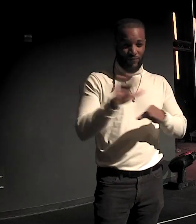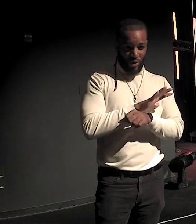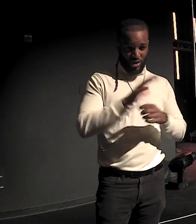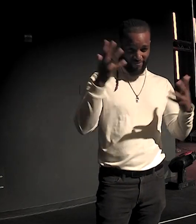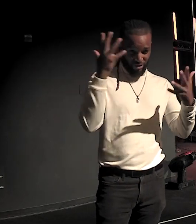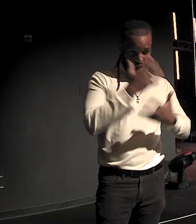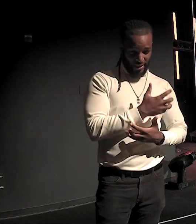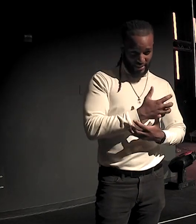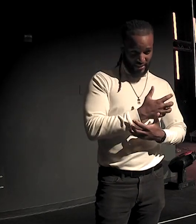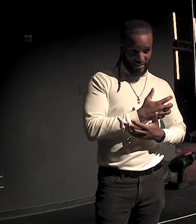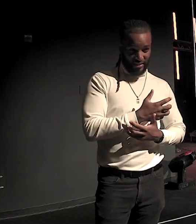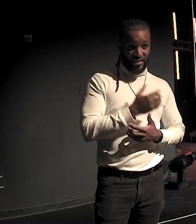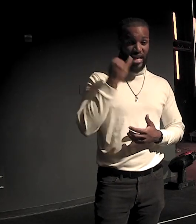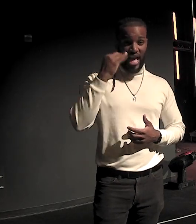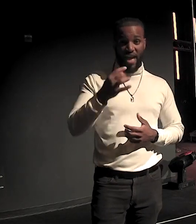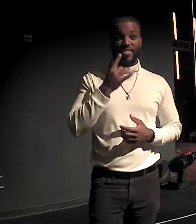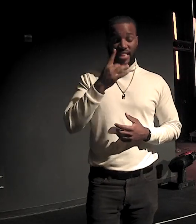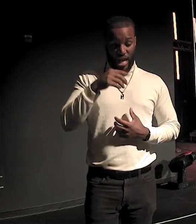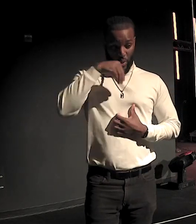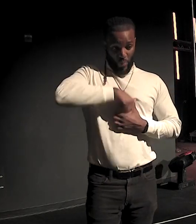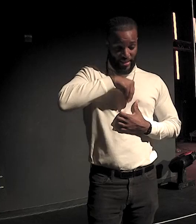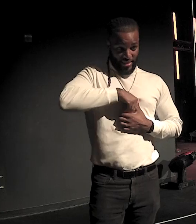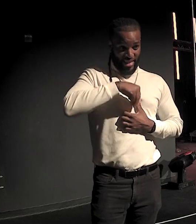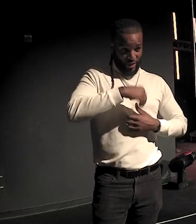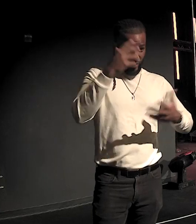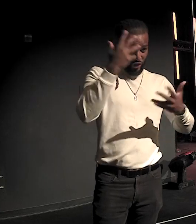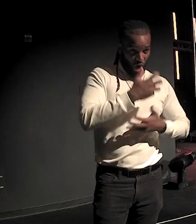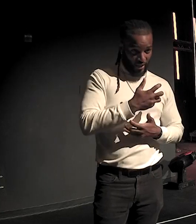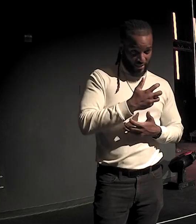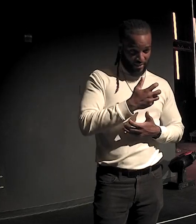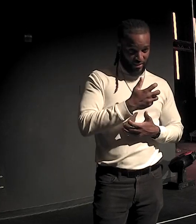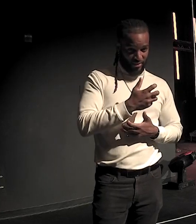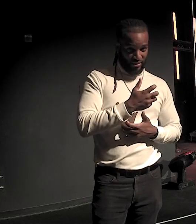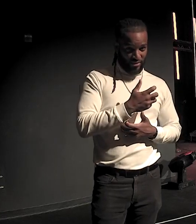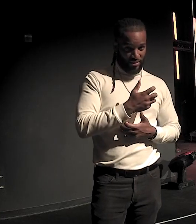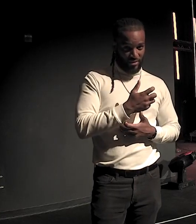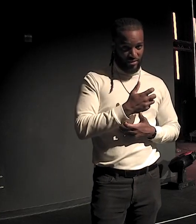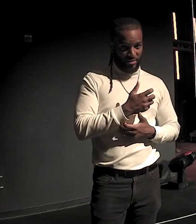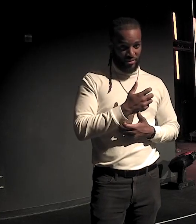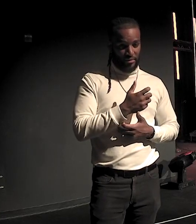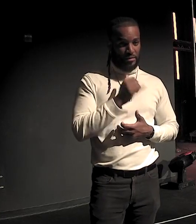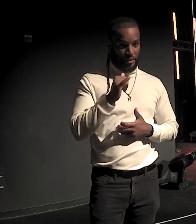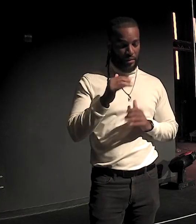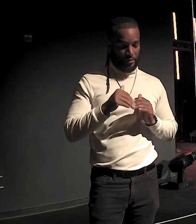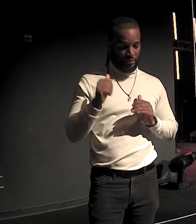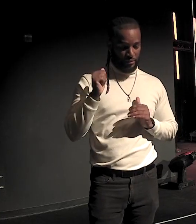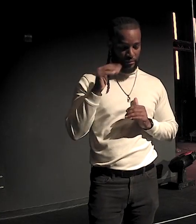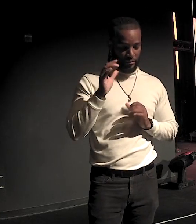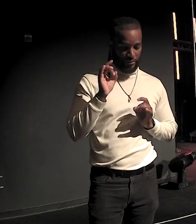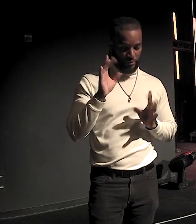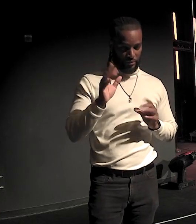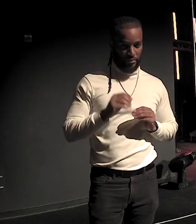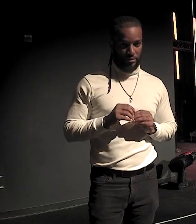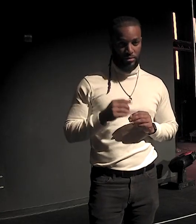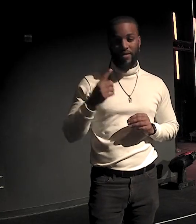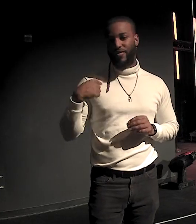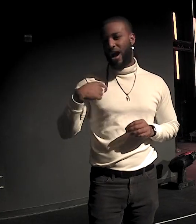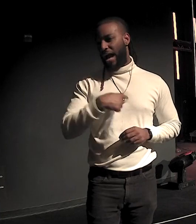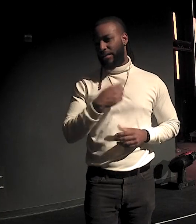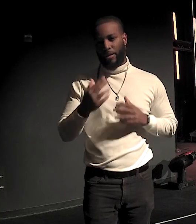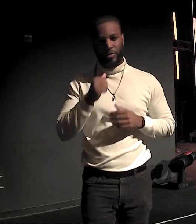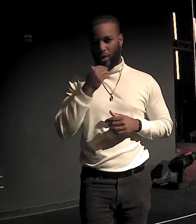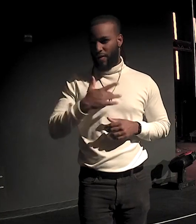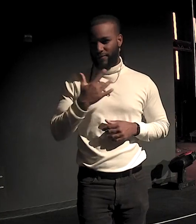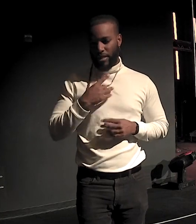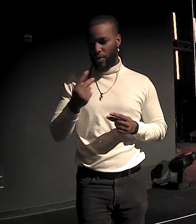darkness. If then the light within you is darkness, how great is that darkness? And for us, we may not feel that